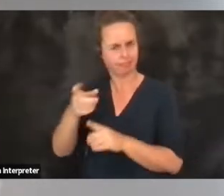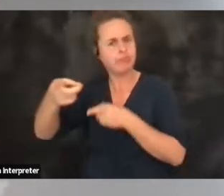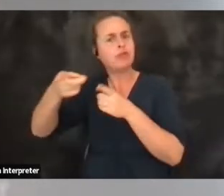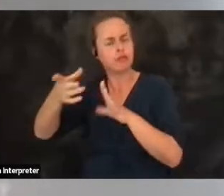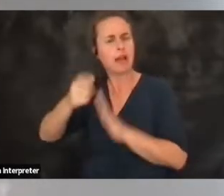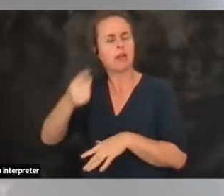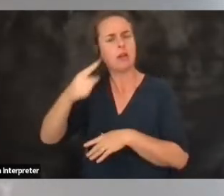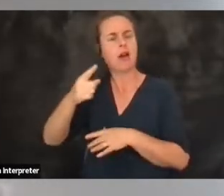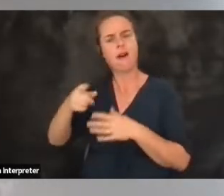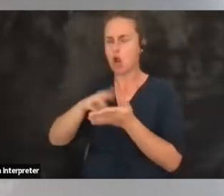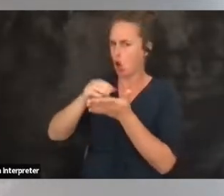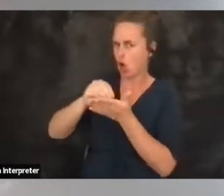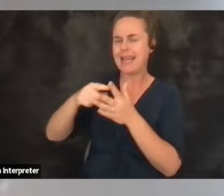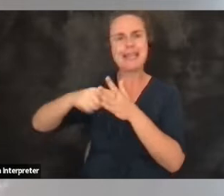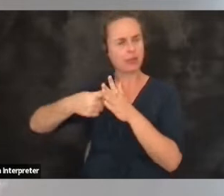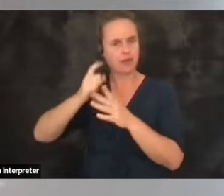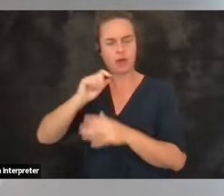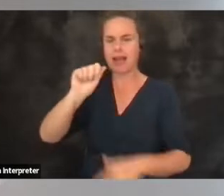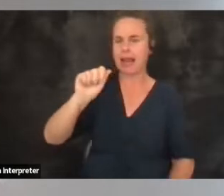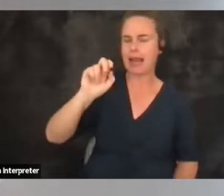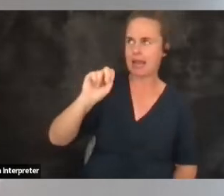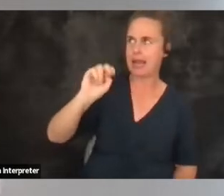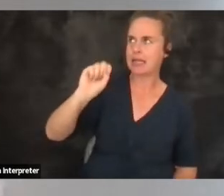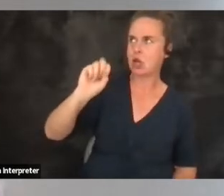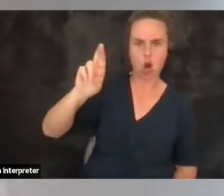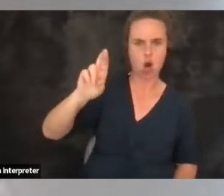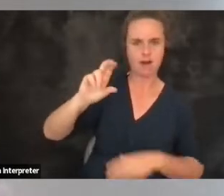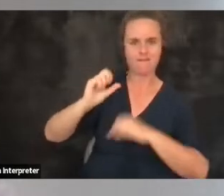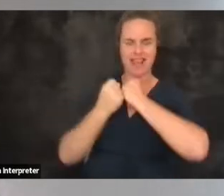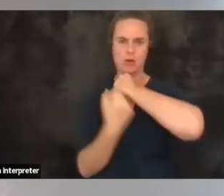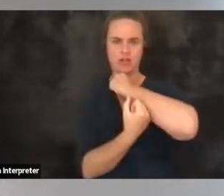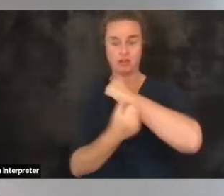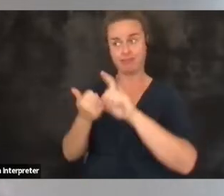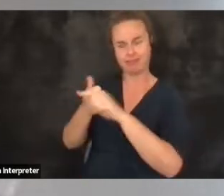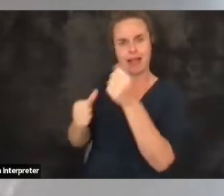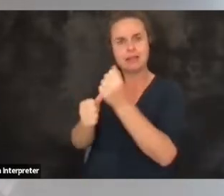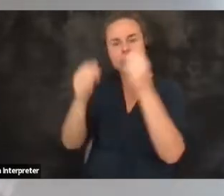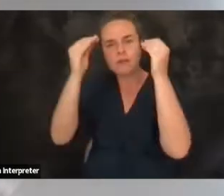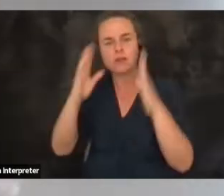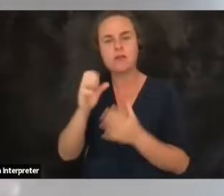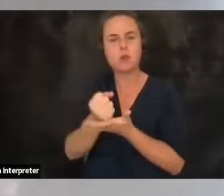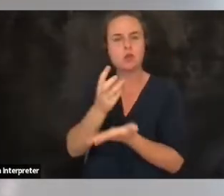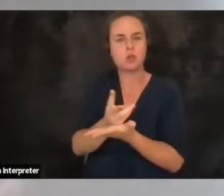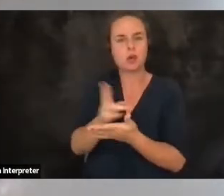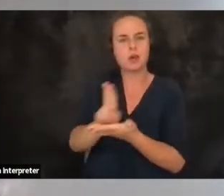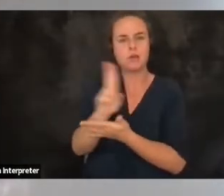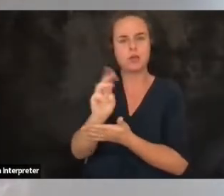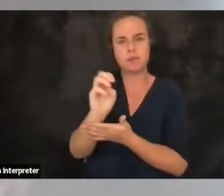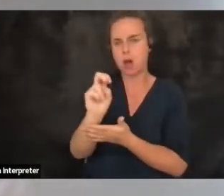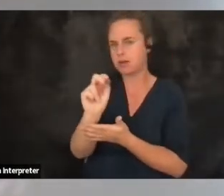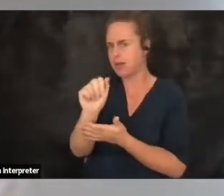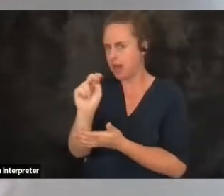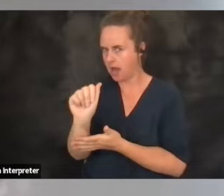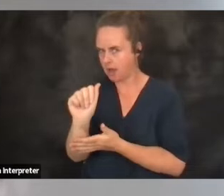the ANSR Foundation and as Assistant Professor of Social Work at the University of Montana. Her